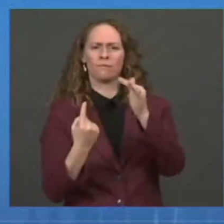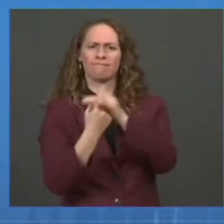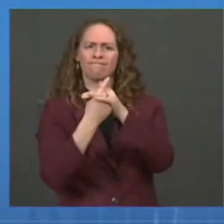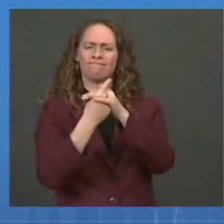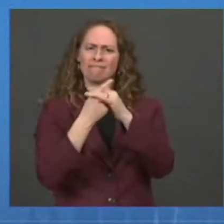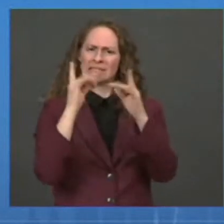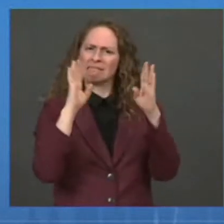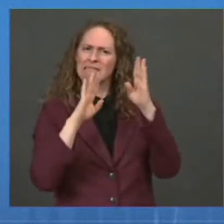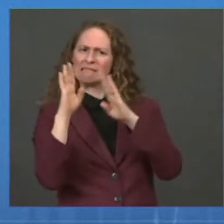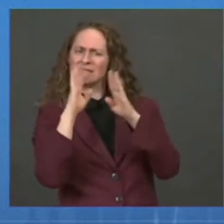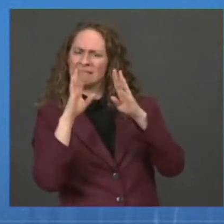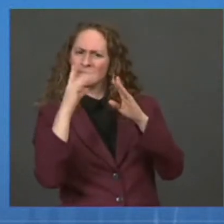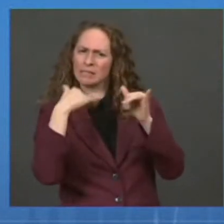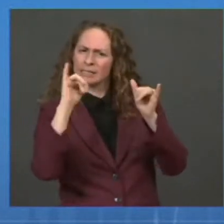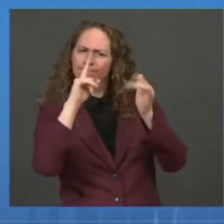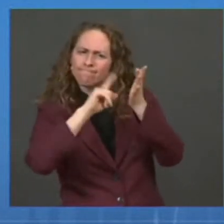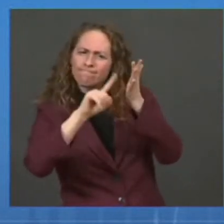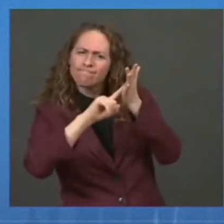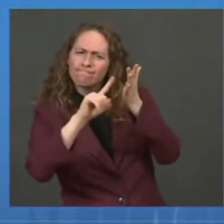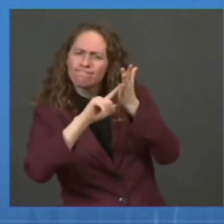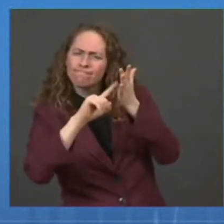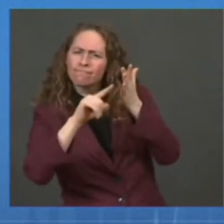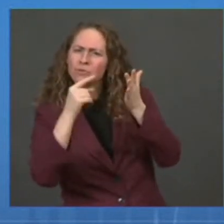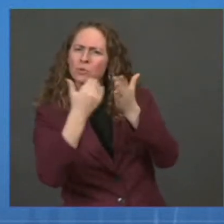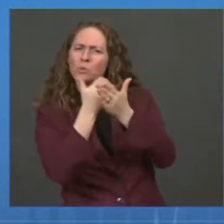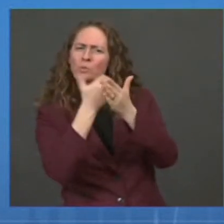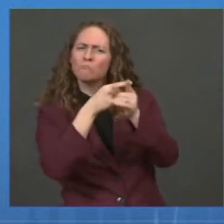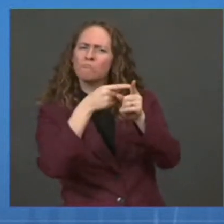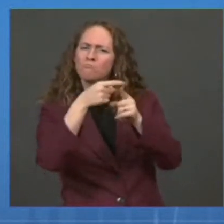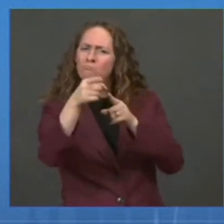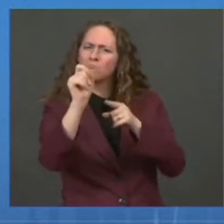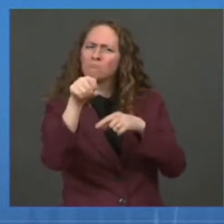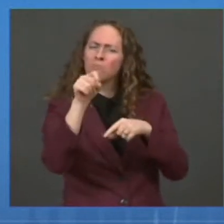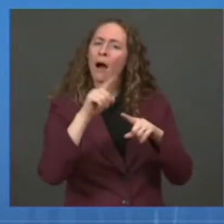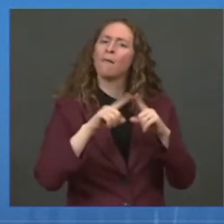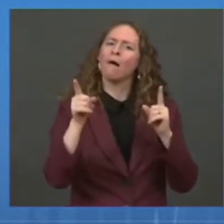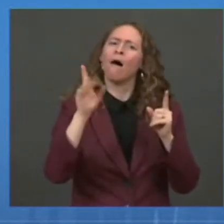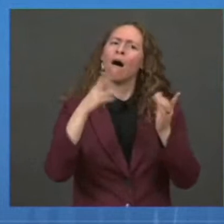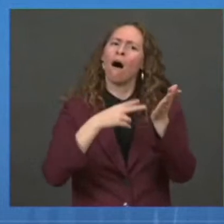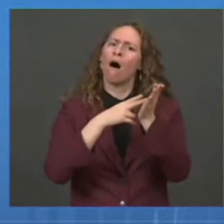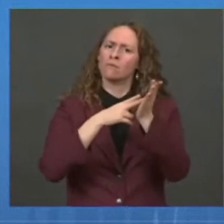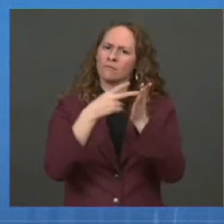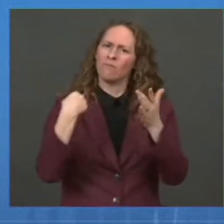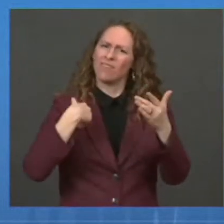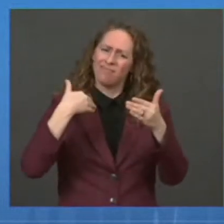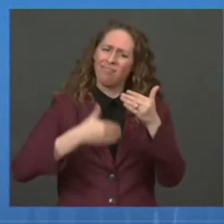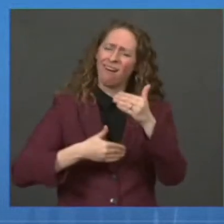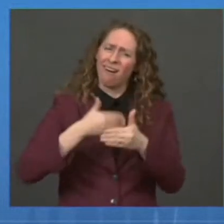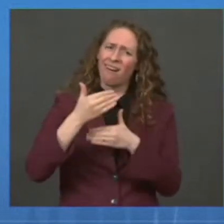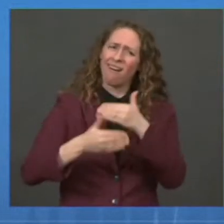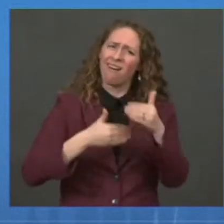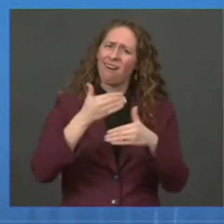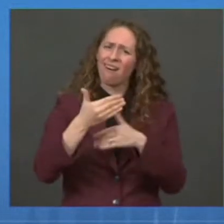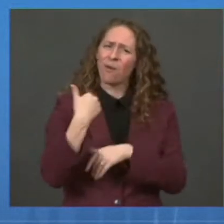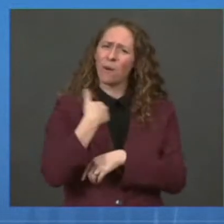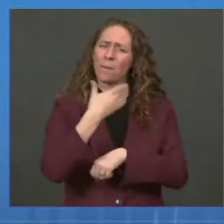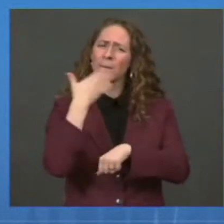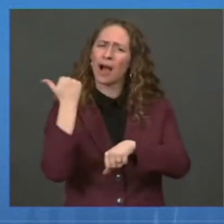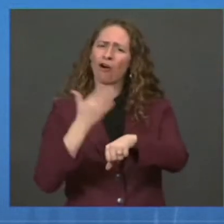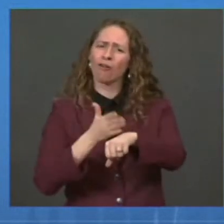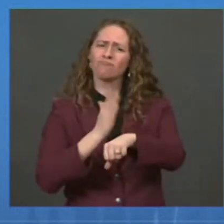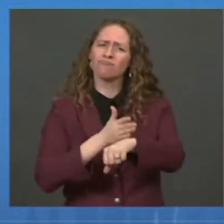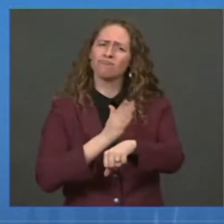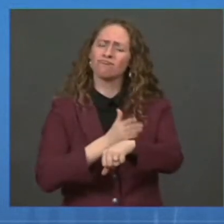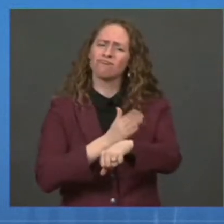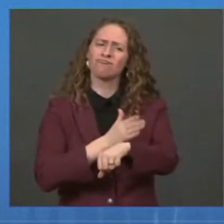But there is enough progress behind us to feel both cautious and hopeful. We are on the right track, and we're learning more about how to stay